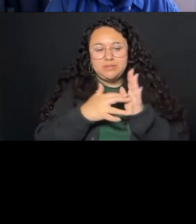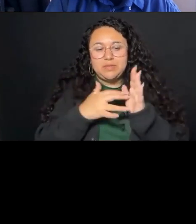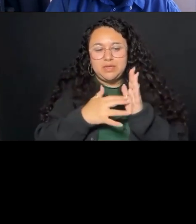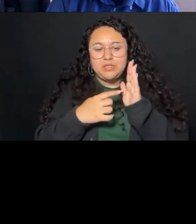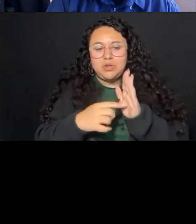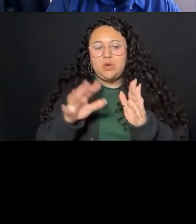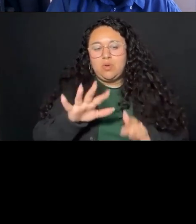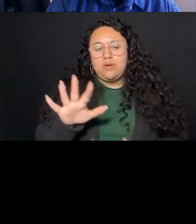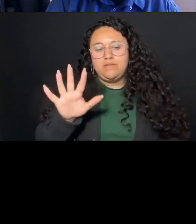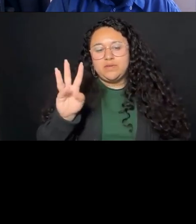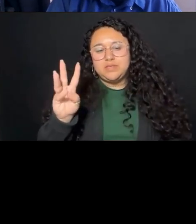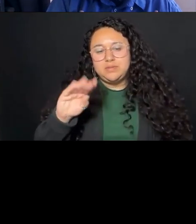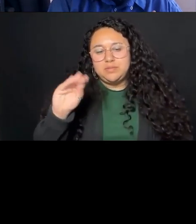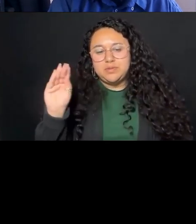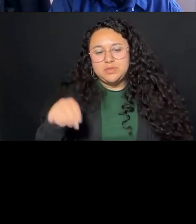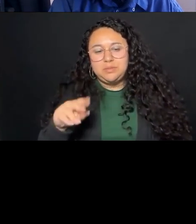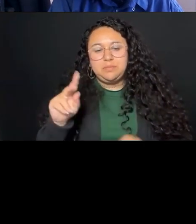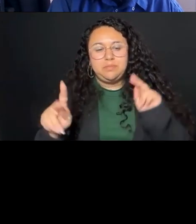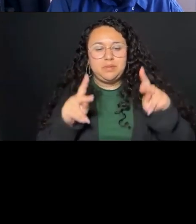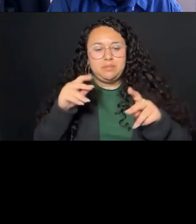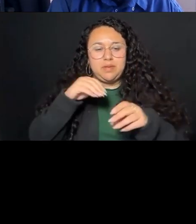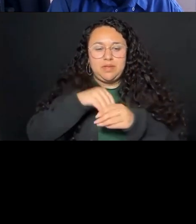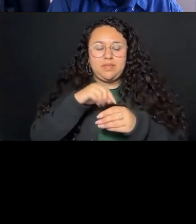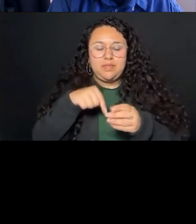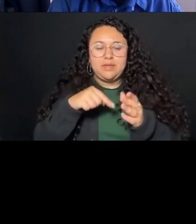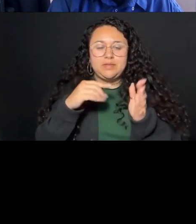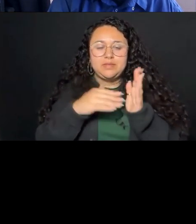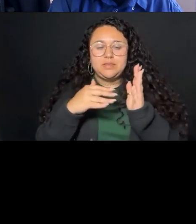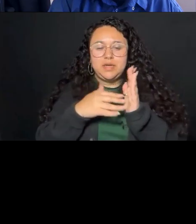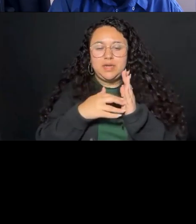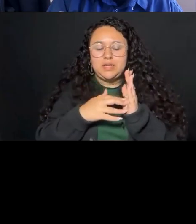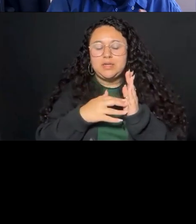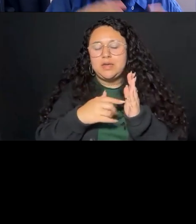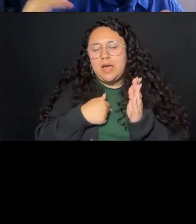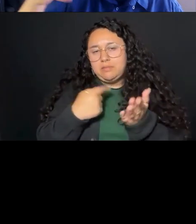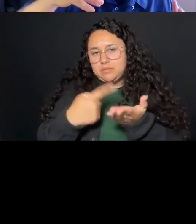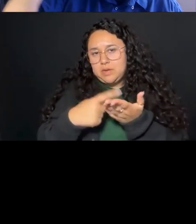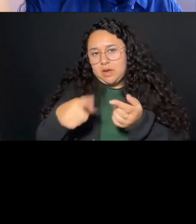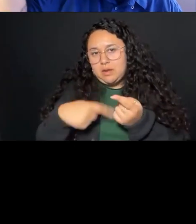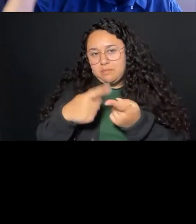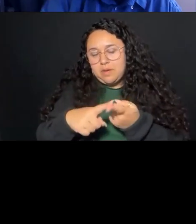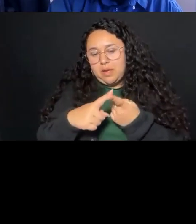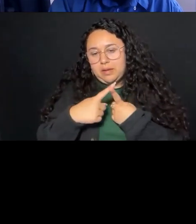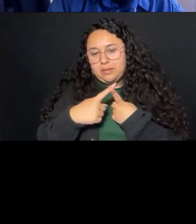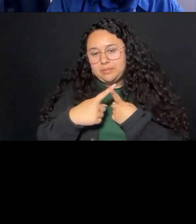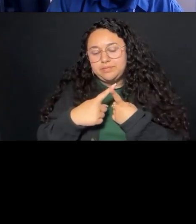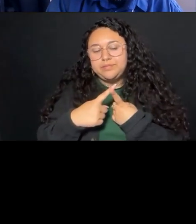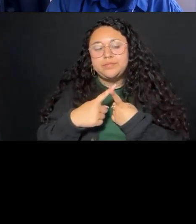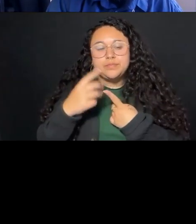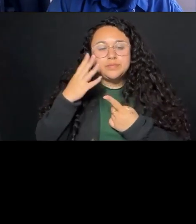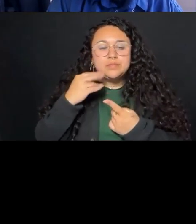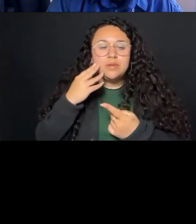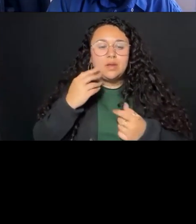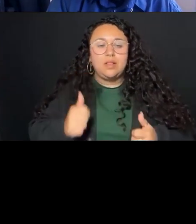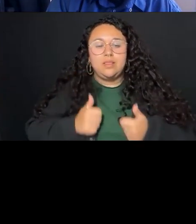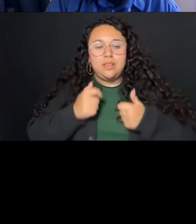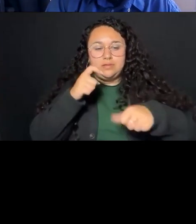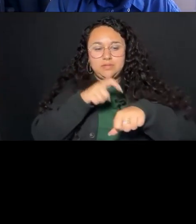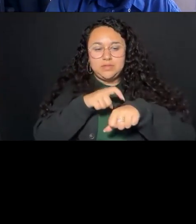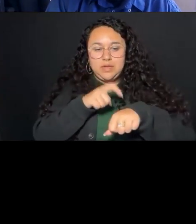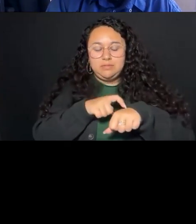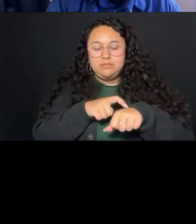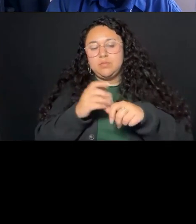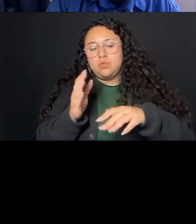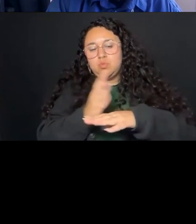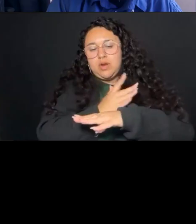in the study that I'm talking about, experienced a lifetime, range of non-suicidal self-injury.